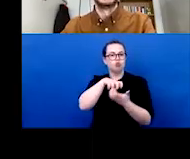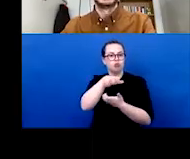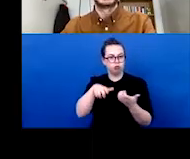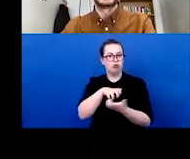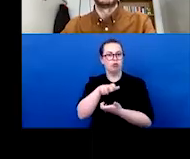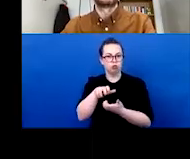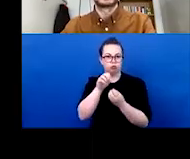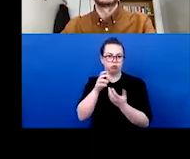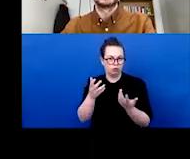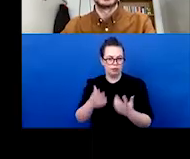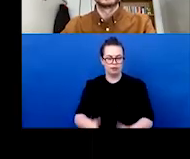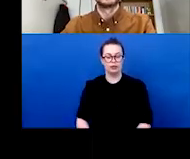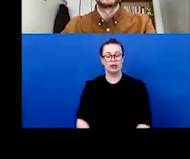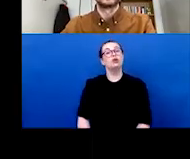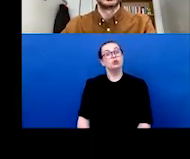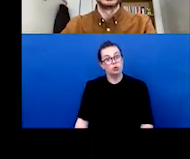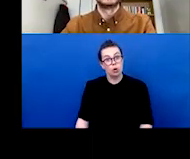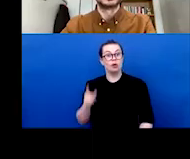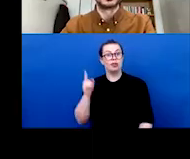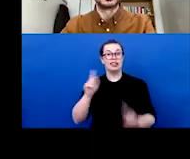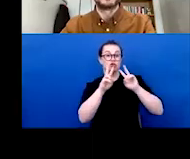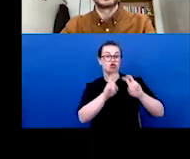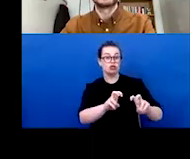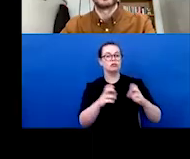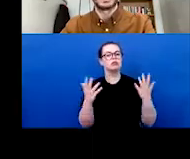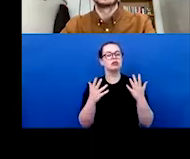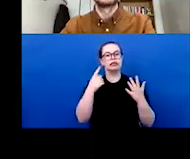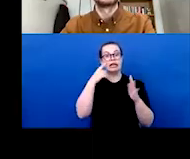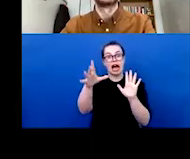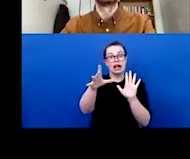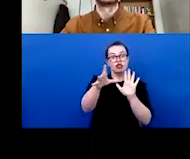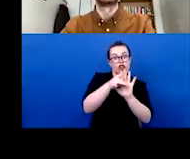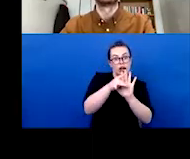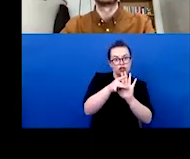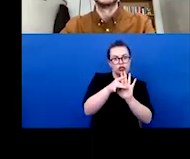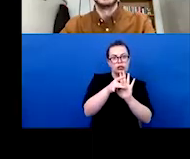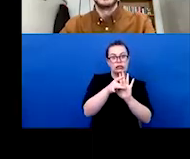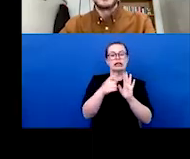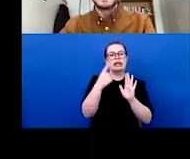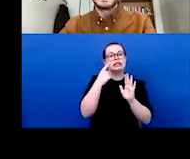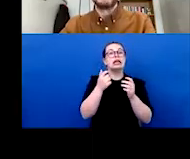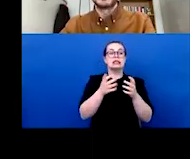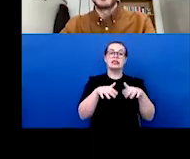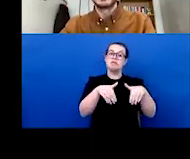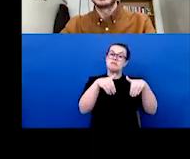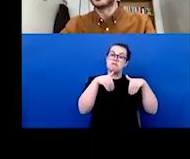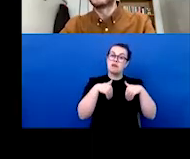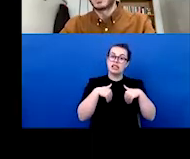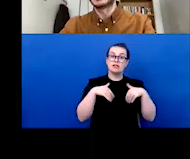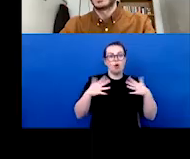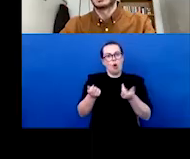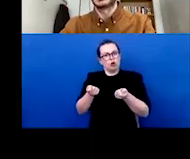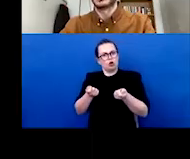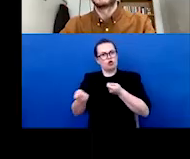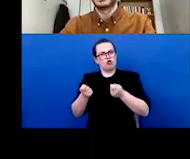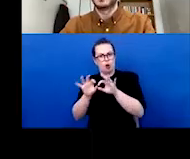comparing attraction violations to either passive or active control sentences, they did not